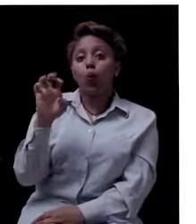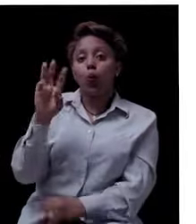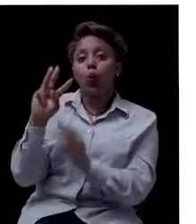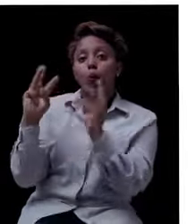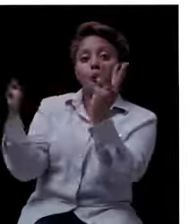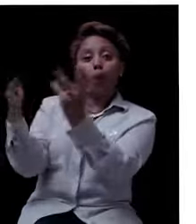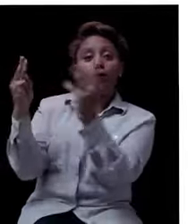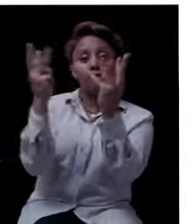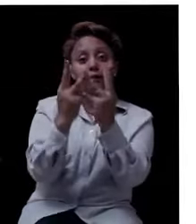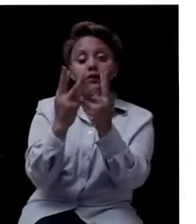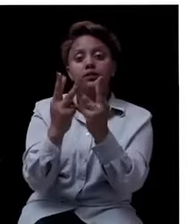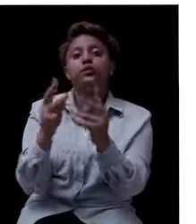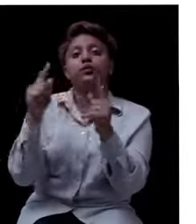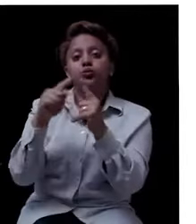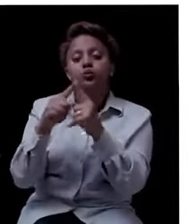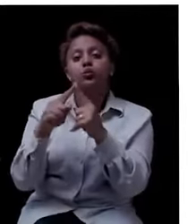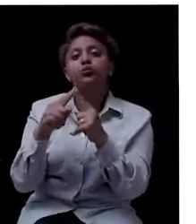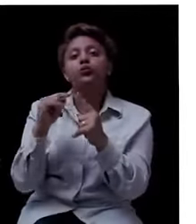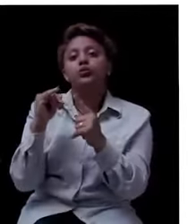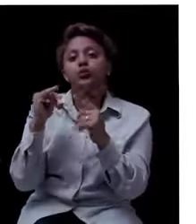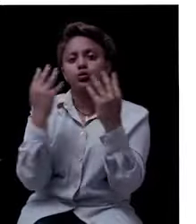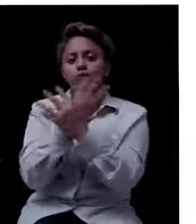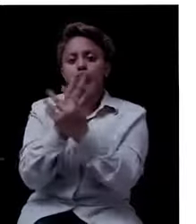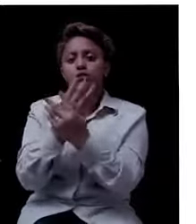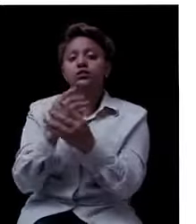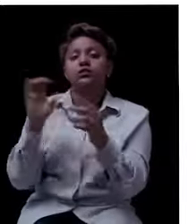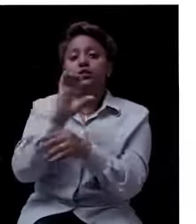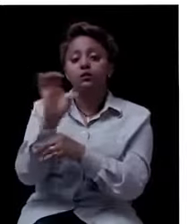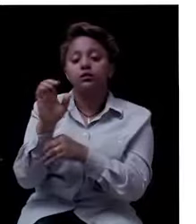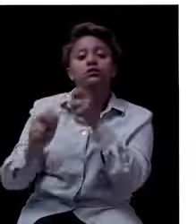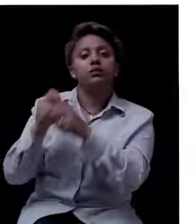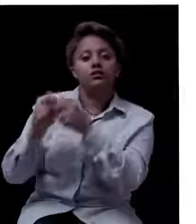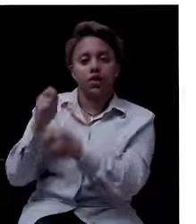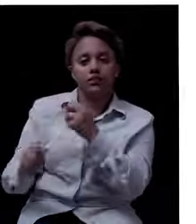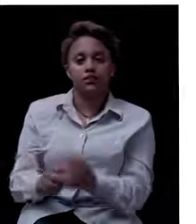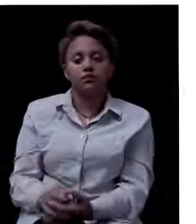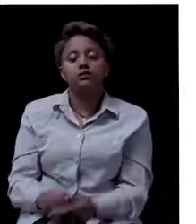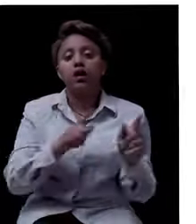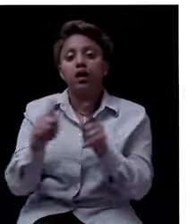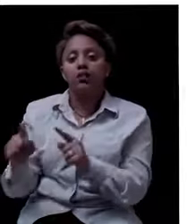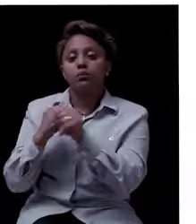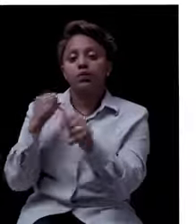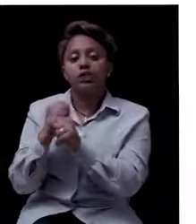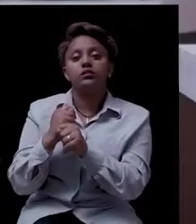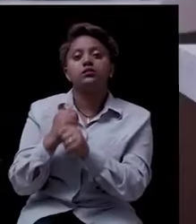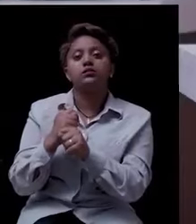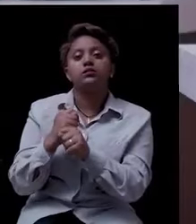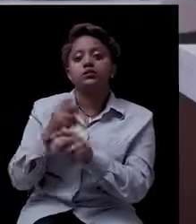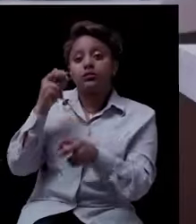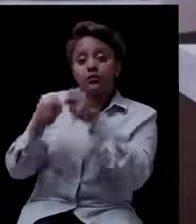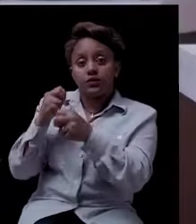Application security. Web application vulnerabilities are a common point of intrusion for cyber criminals.